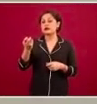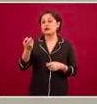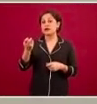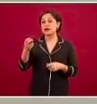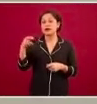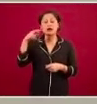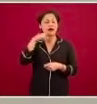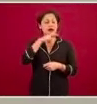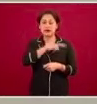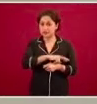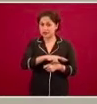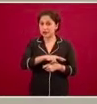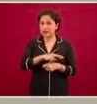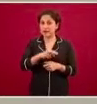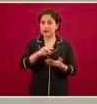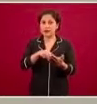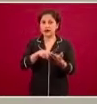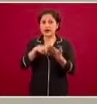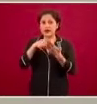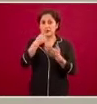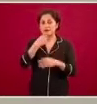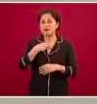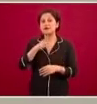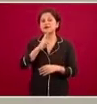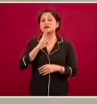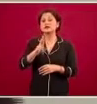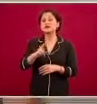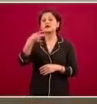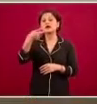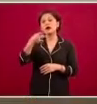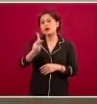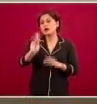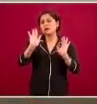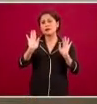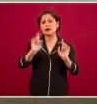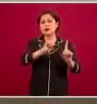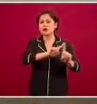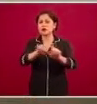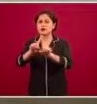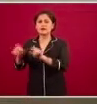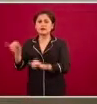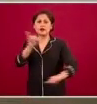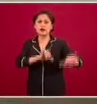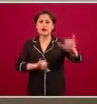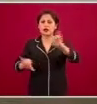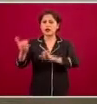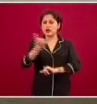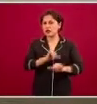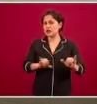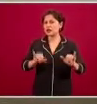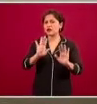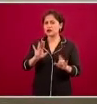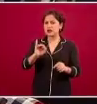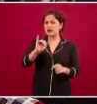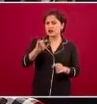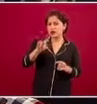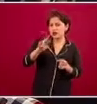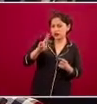the ones that were presented by the President of the United States last week. They are faster